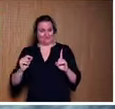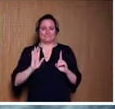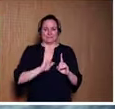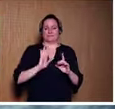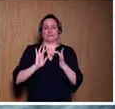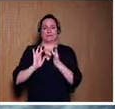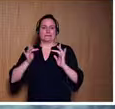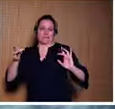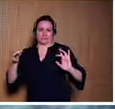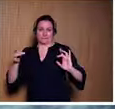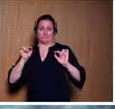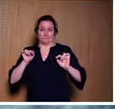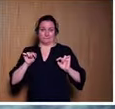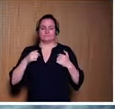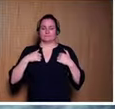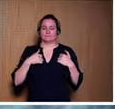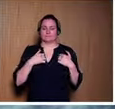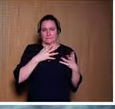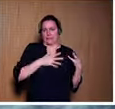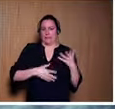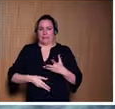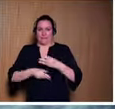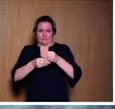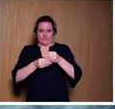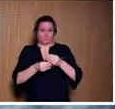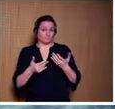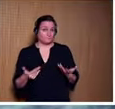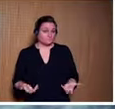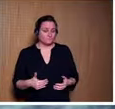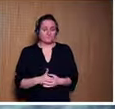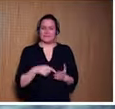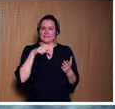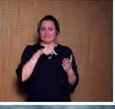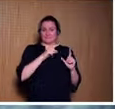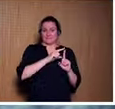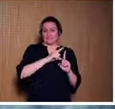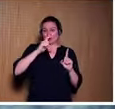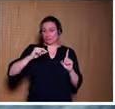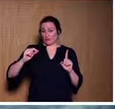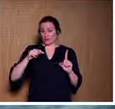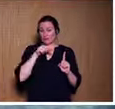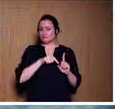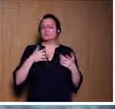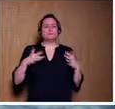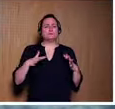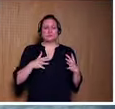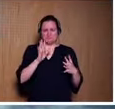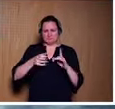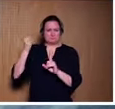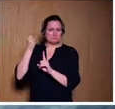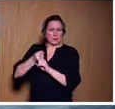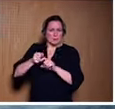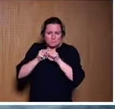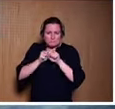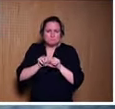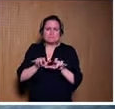internet. And I'm bringing this to the conversation because digitally networked technologies have been critical to this whole conversation around public